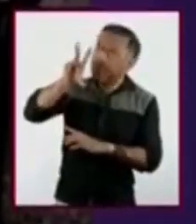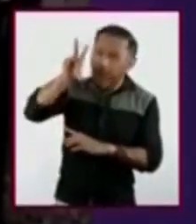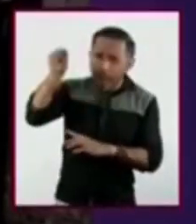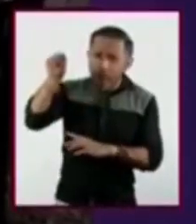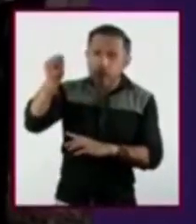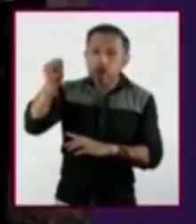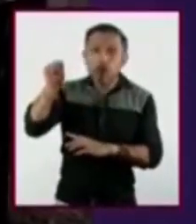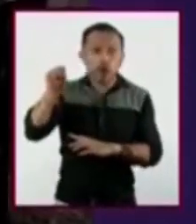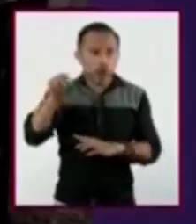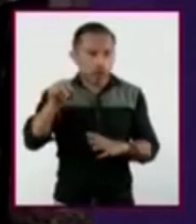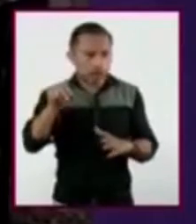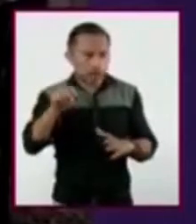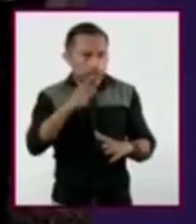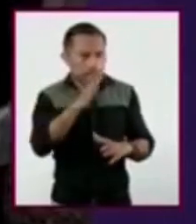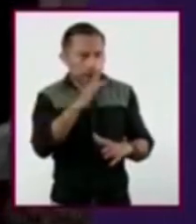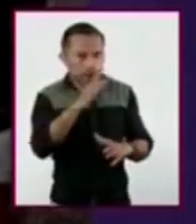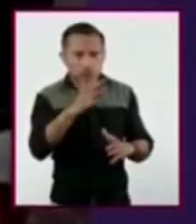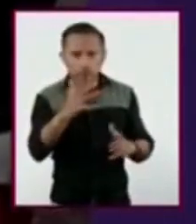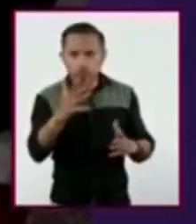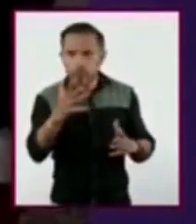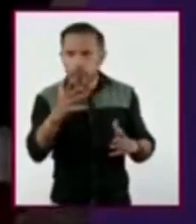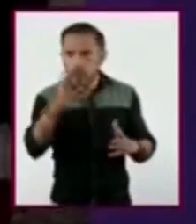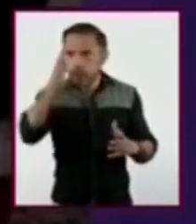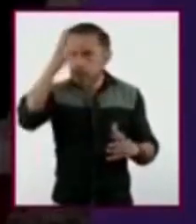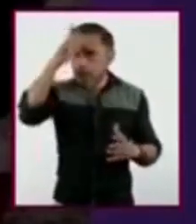Dizzy, no, no! Mom, Dad,